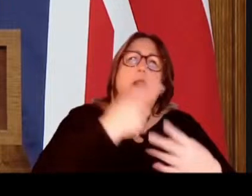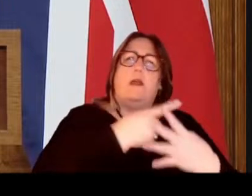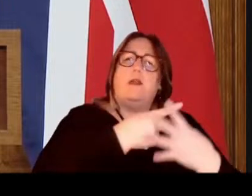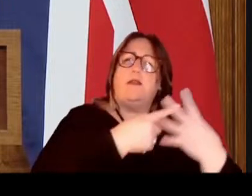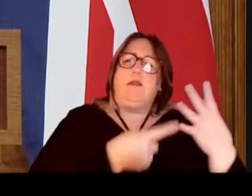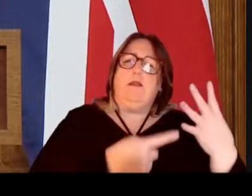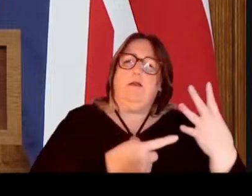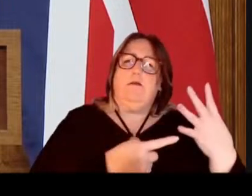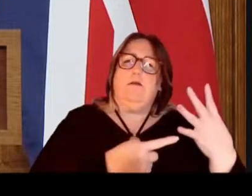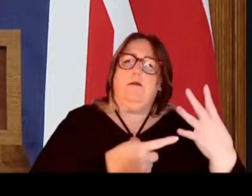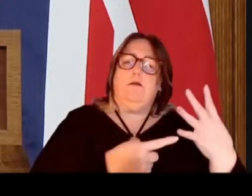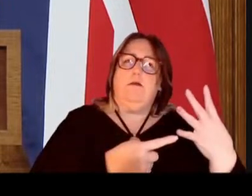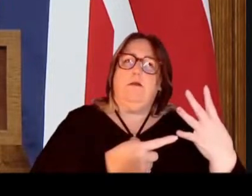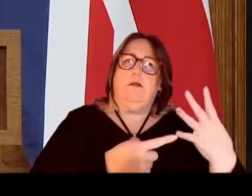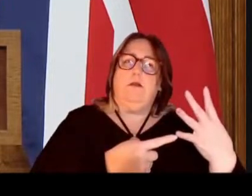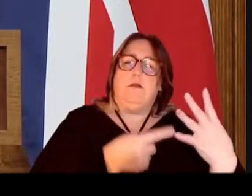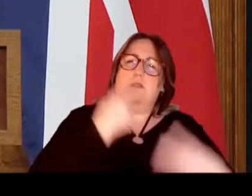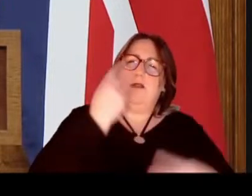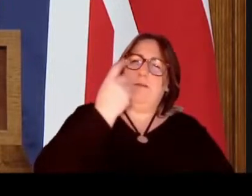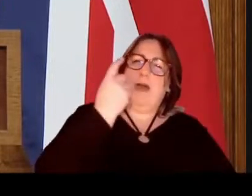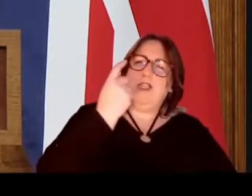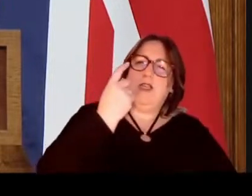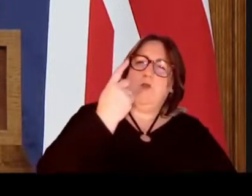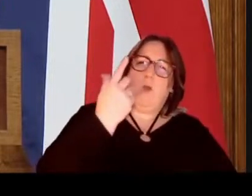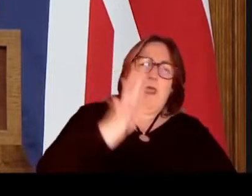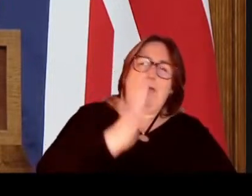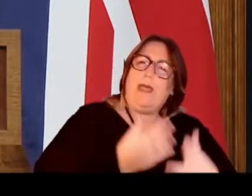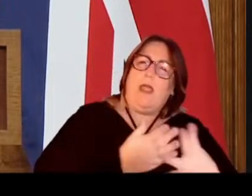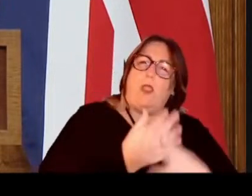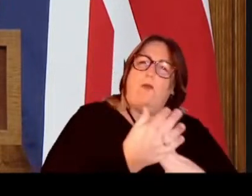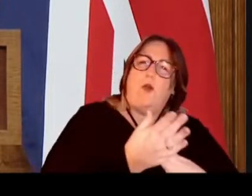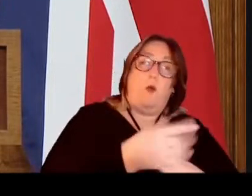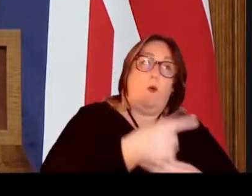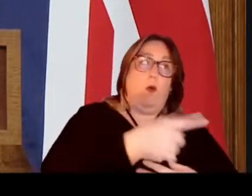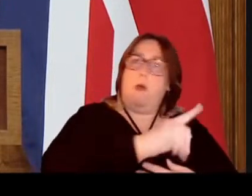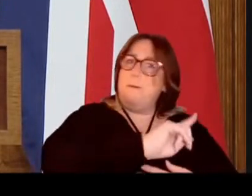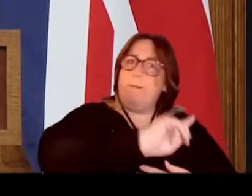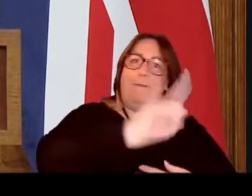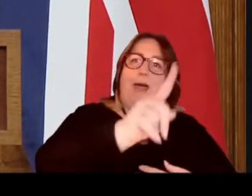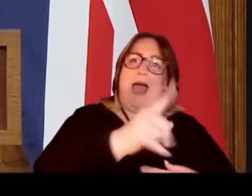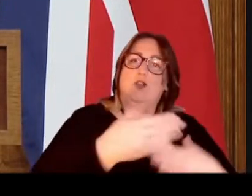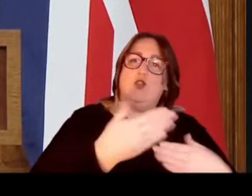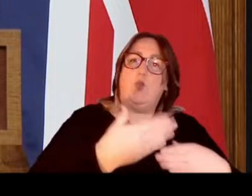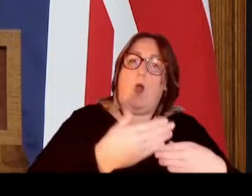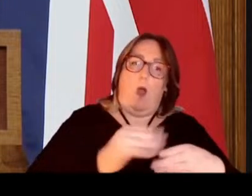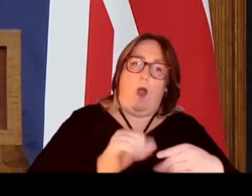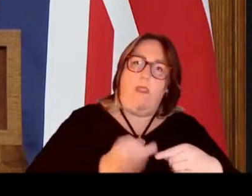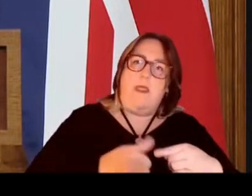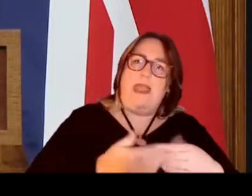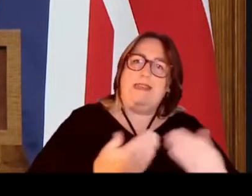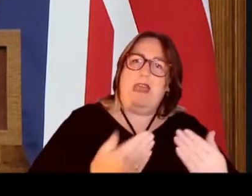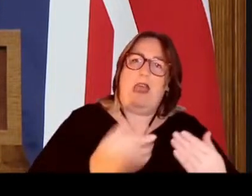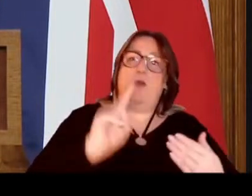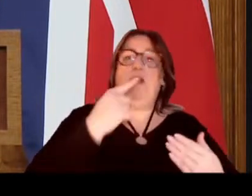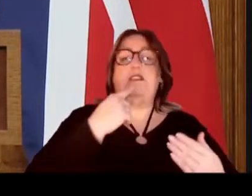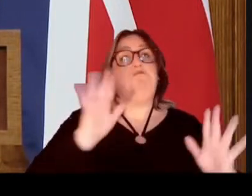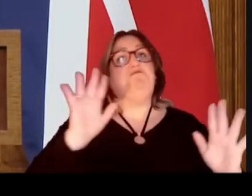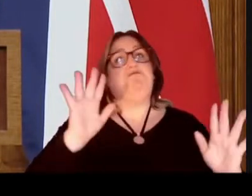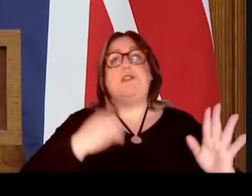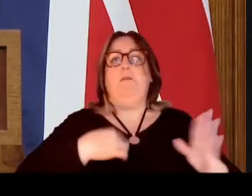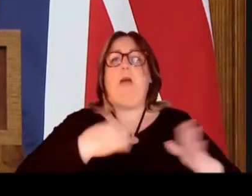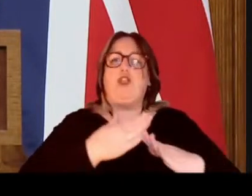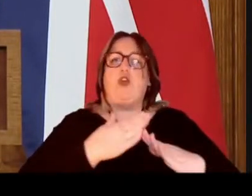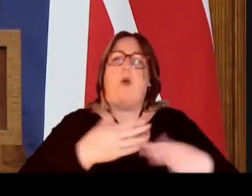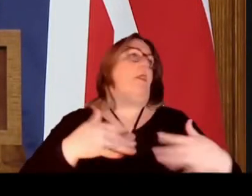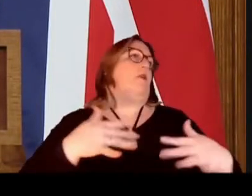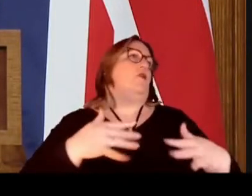through. They were back at work the next day. They were saying it was just their job. I could